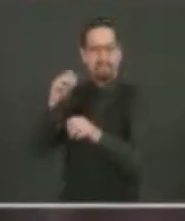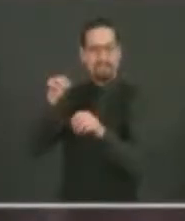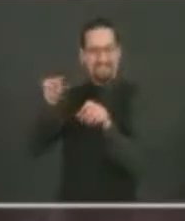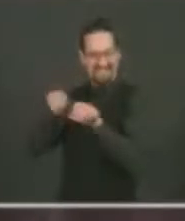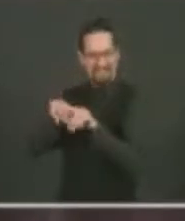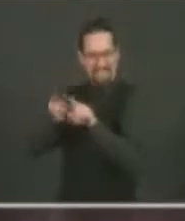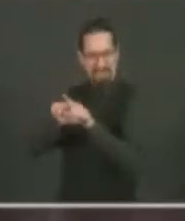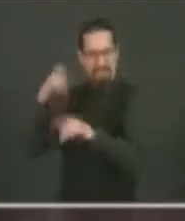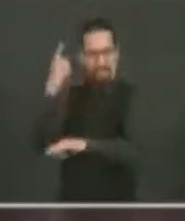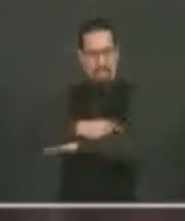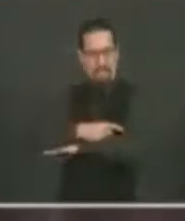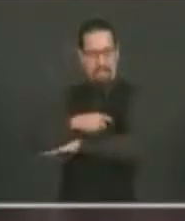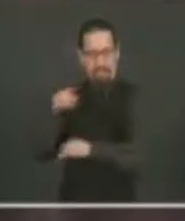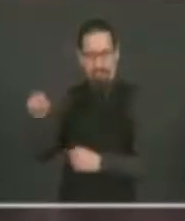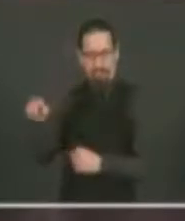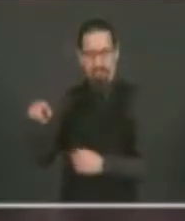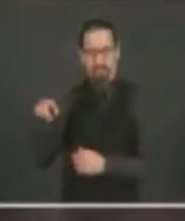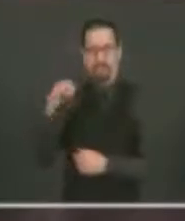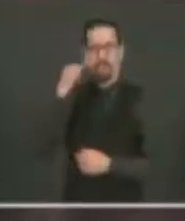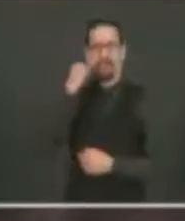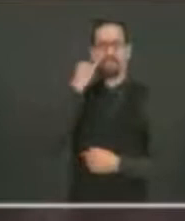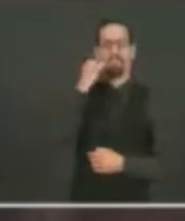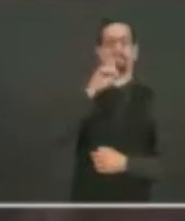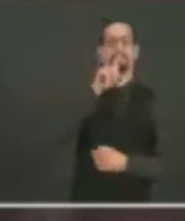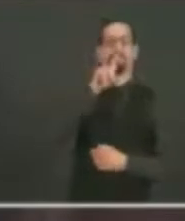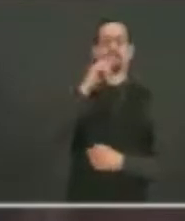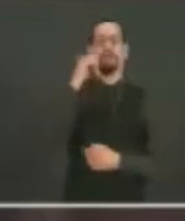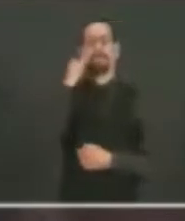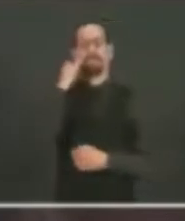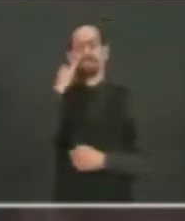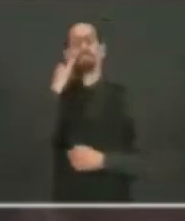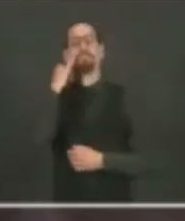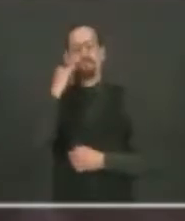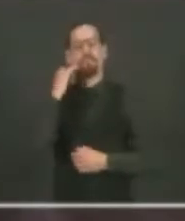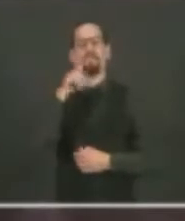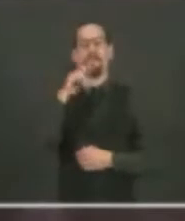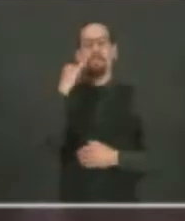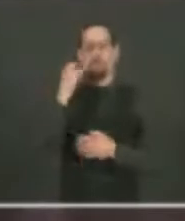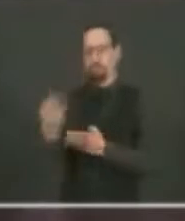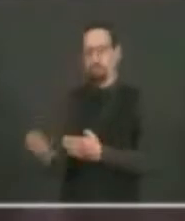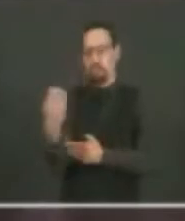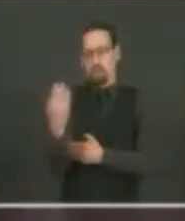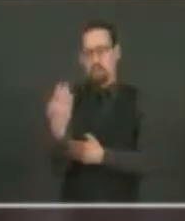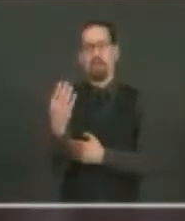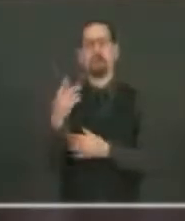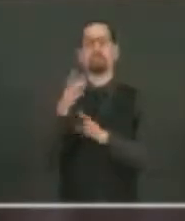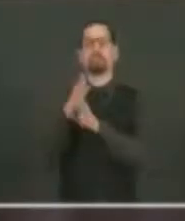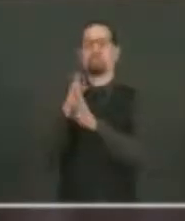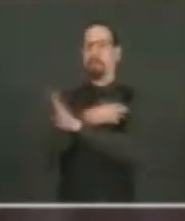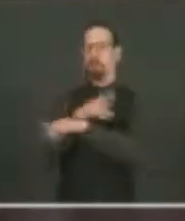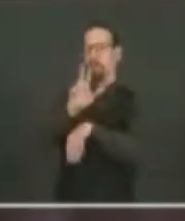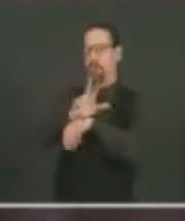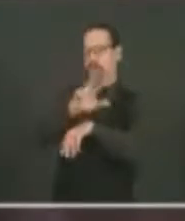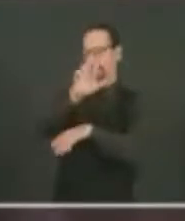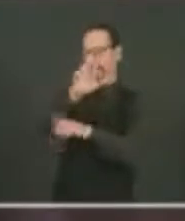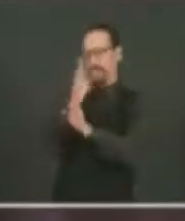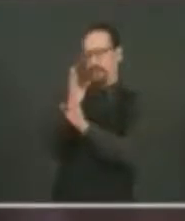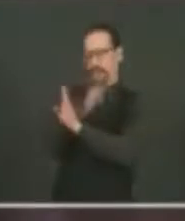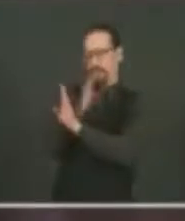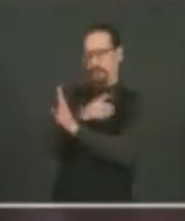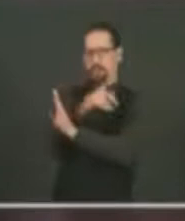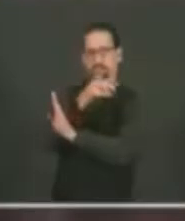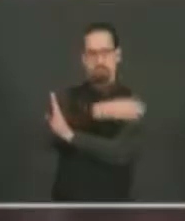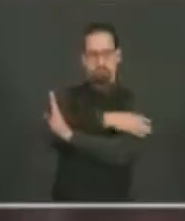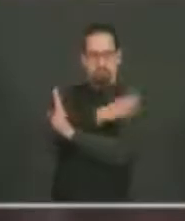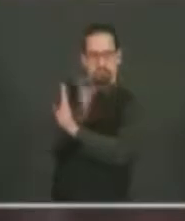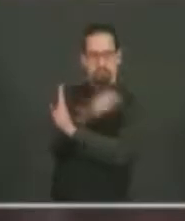has been exposed to someone who has symptoms and gets tested should be staying home and isolating or quarantining